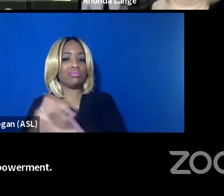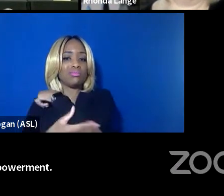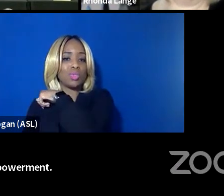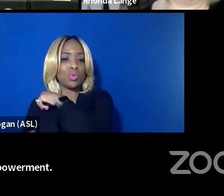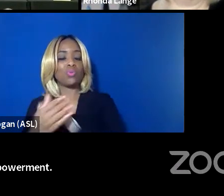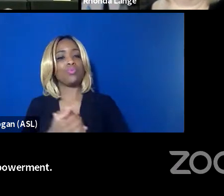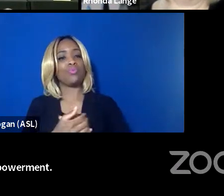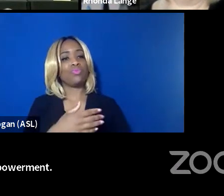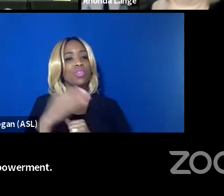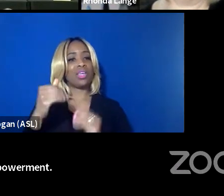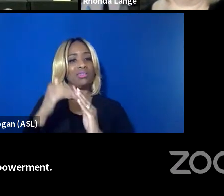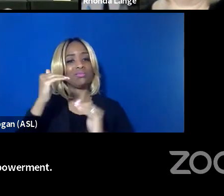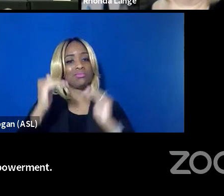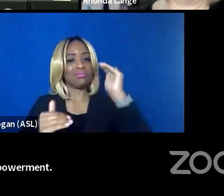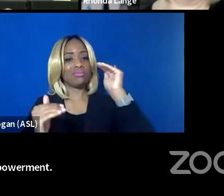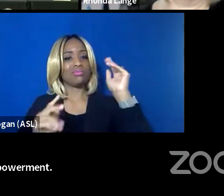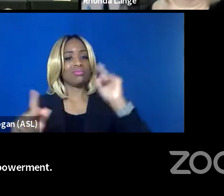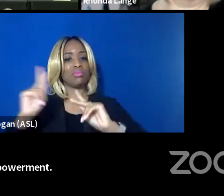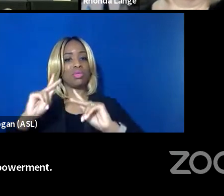and disenfranchisement. So